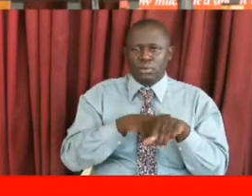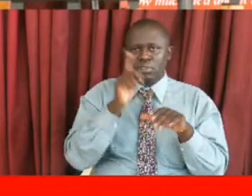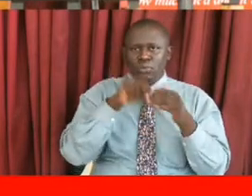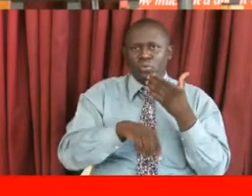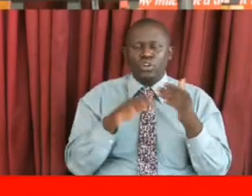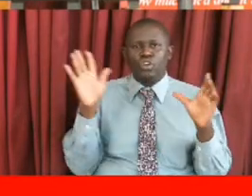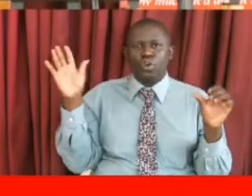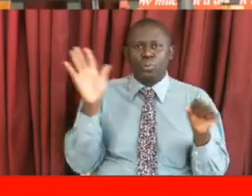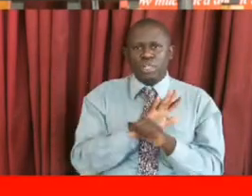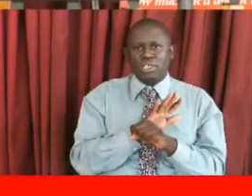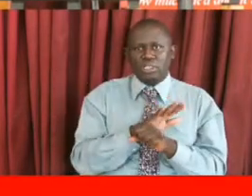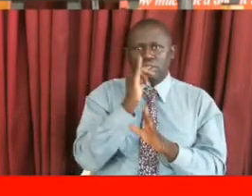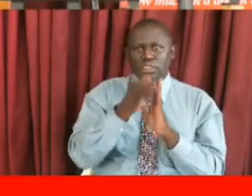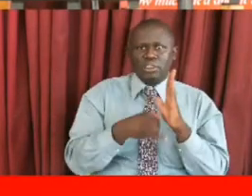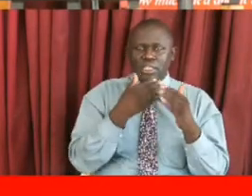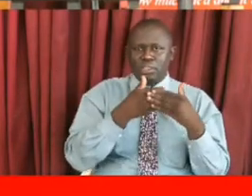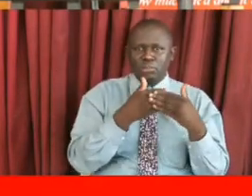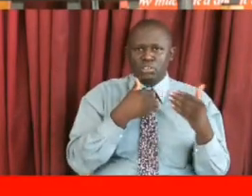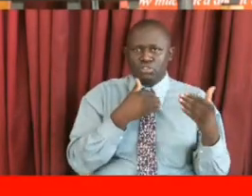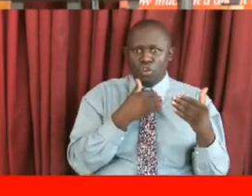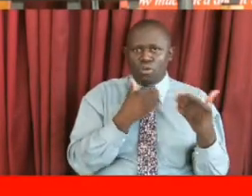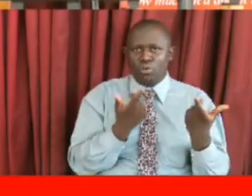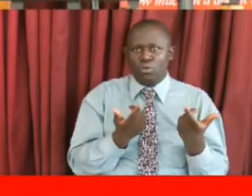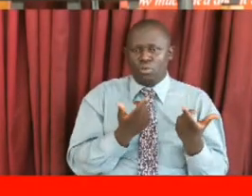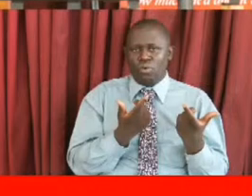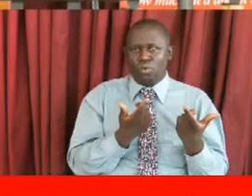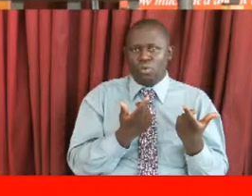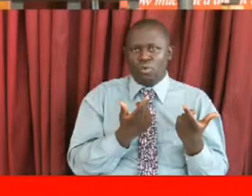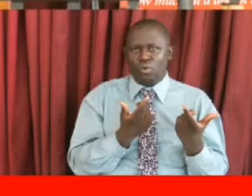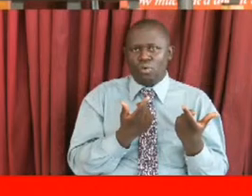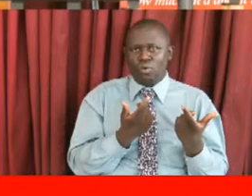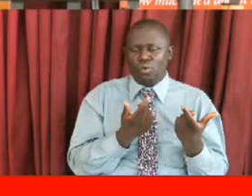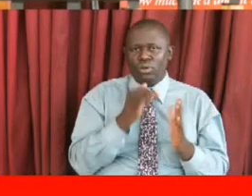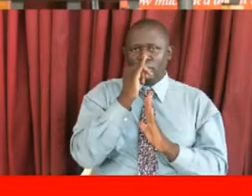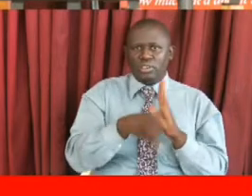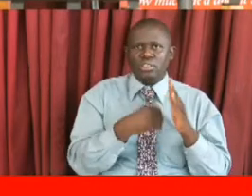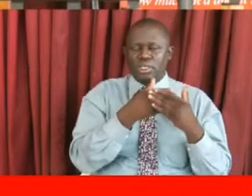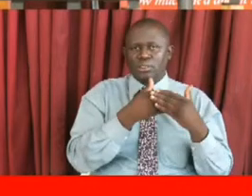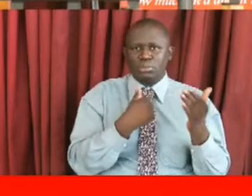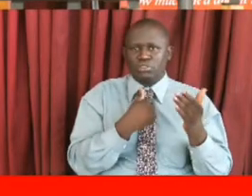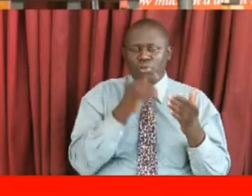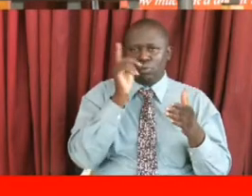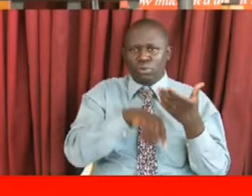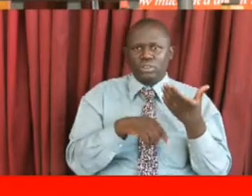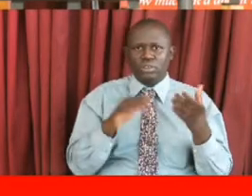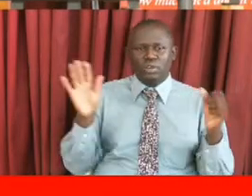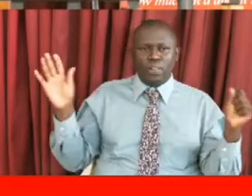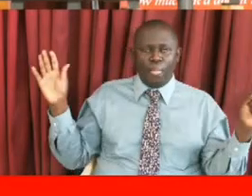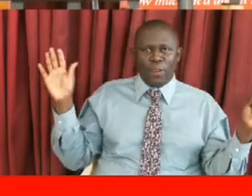complete just before it comes okay just before the